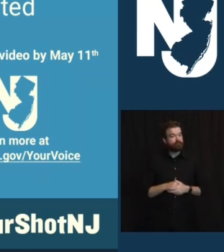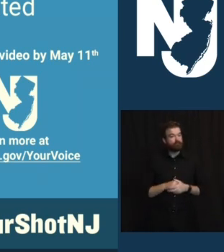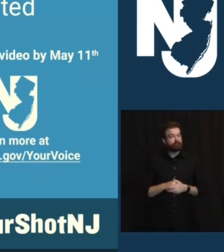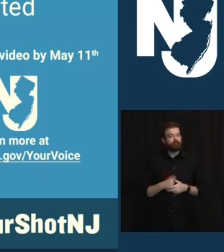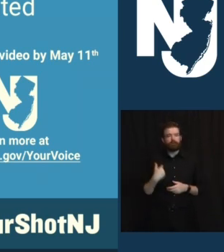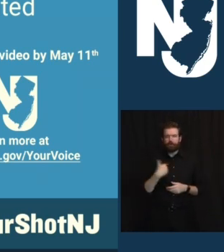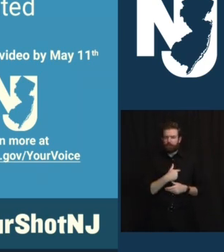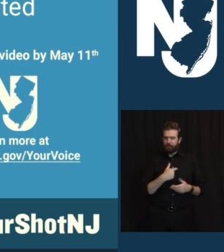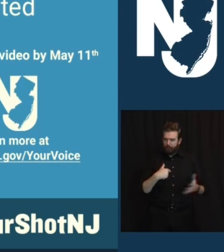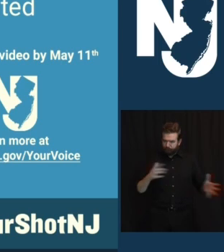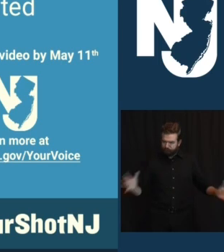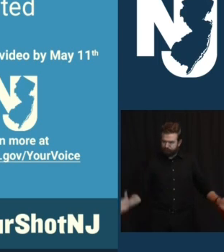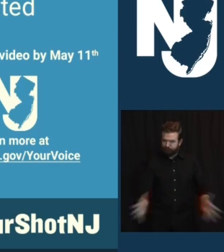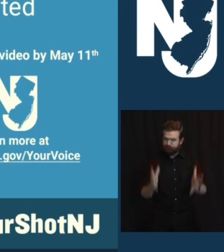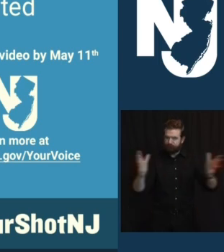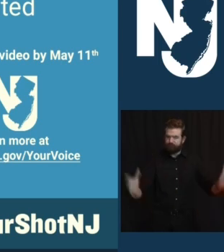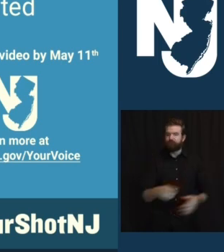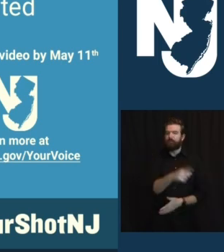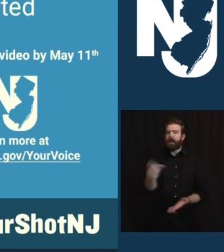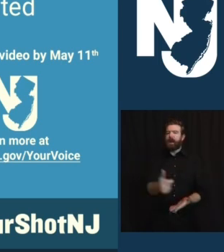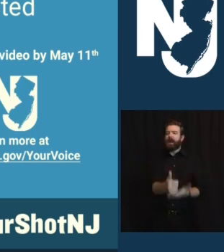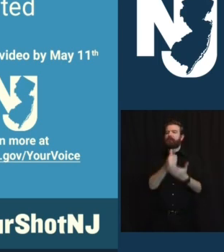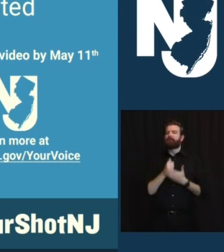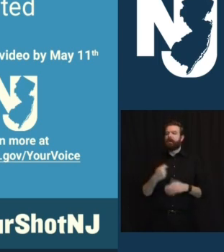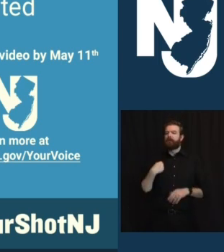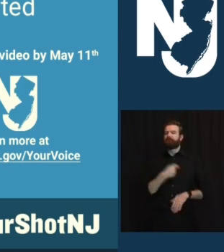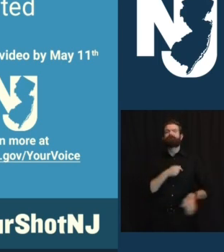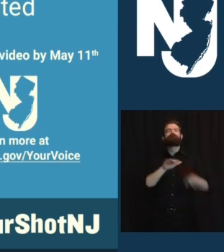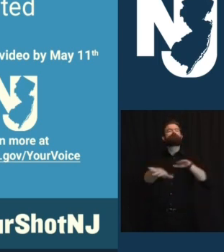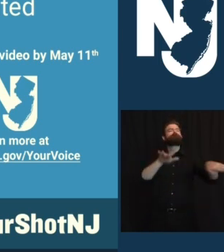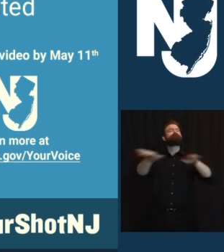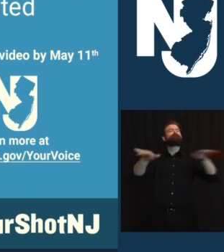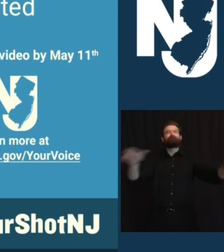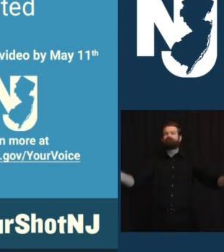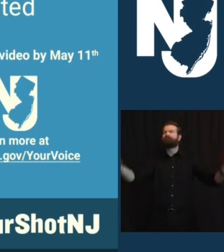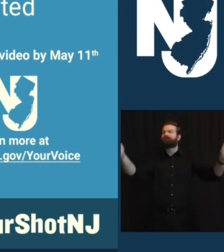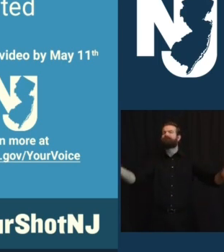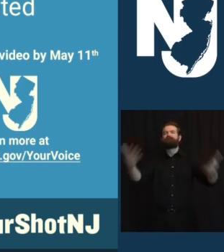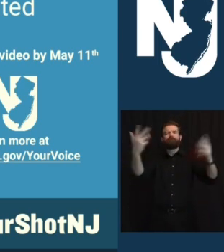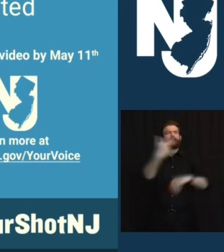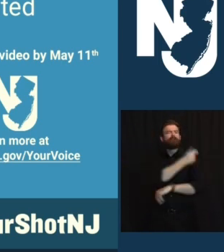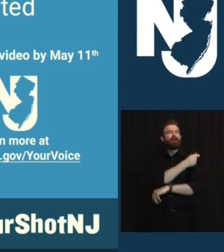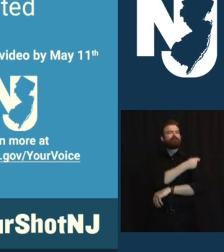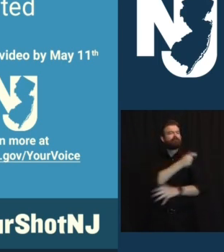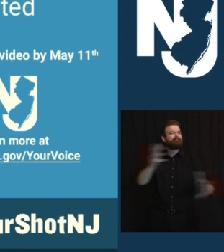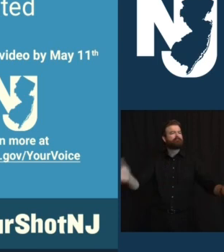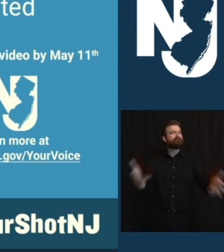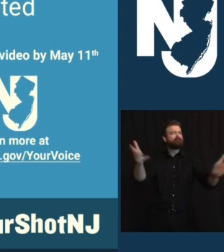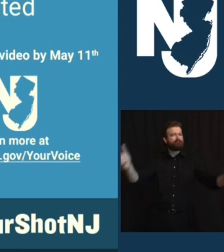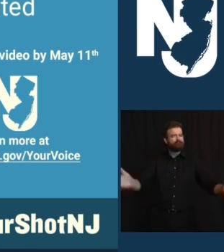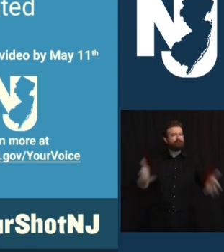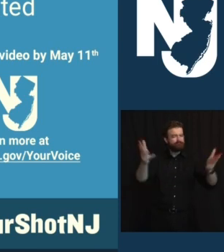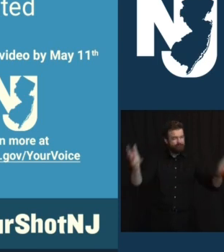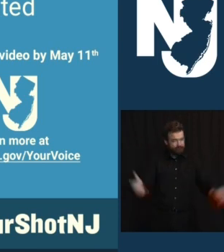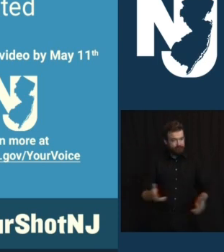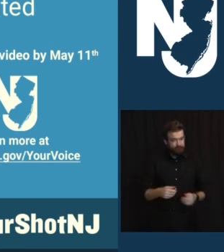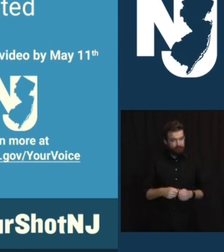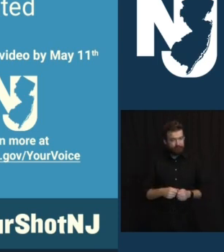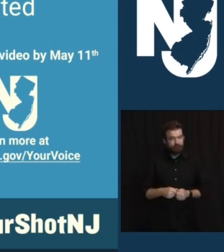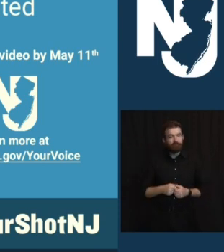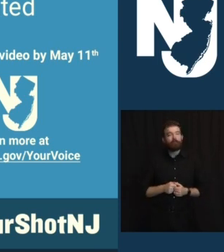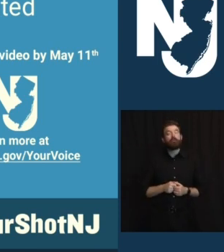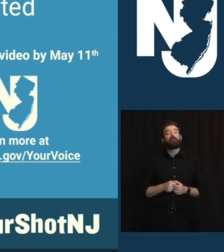help us get the word out about how easy and important it is to be vaccinated. Just spending a few minutes on